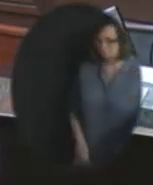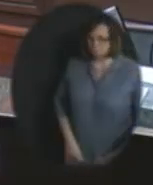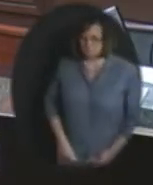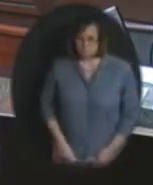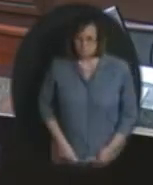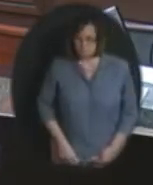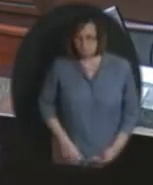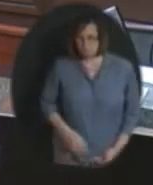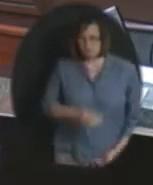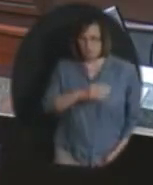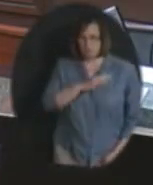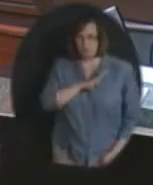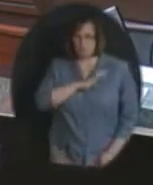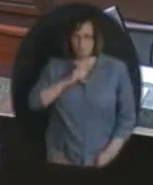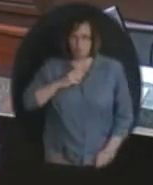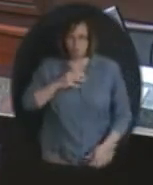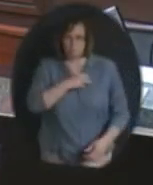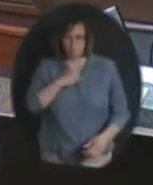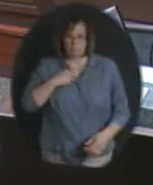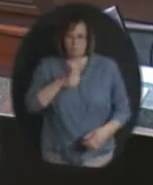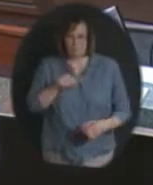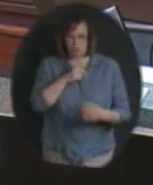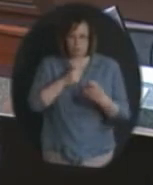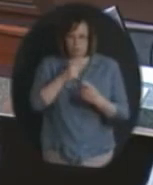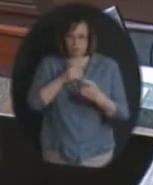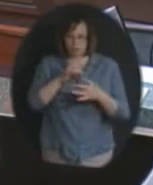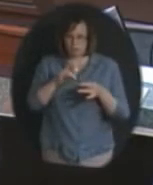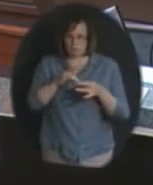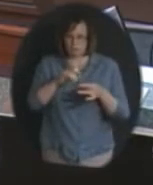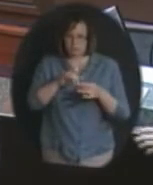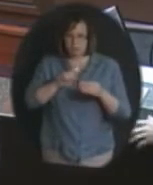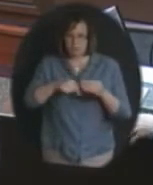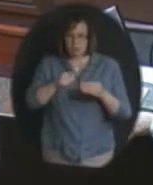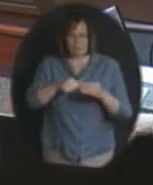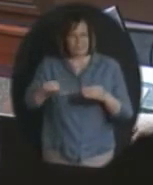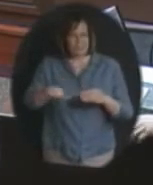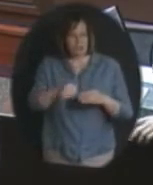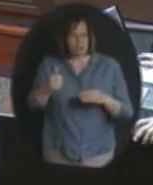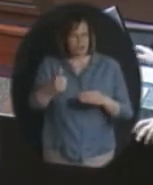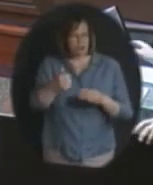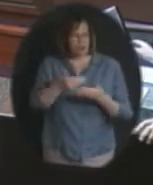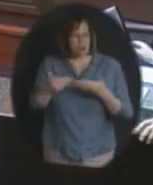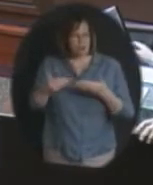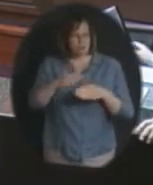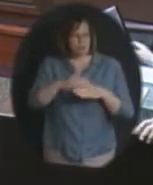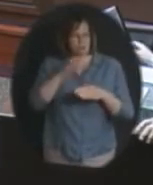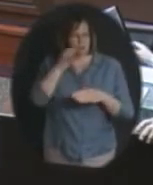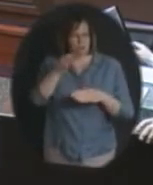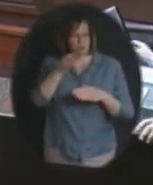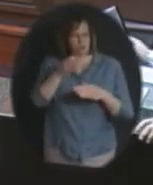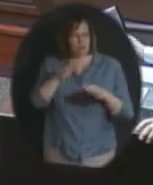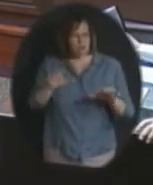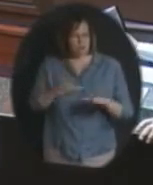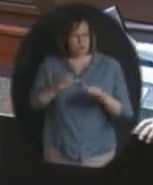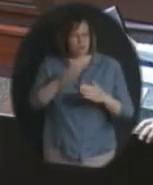Do board members have questions or comments about any other items on our future action item agenda?